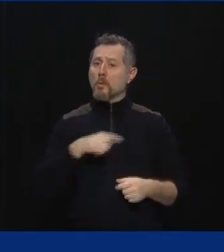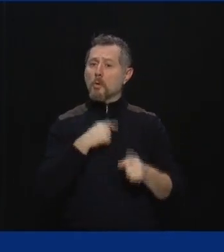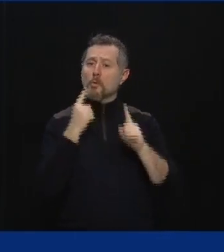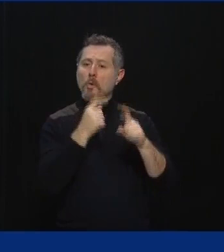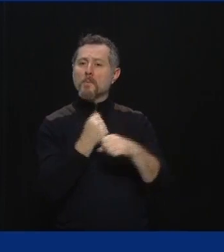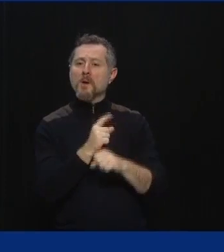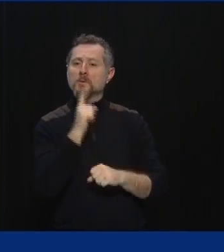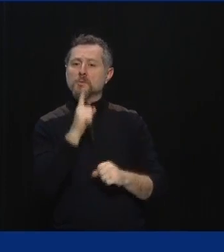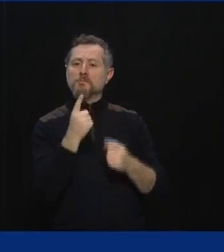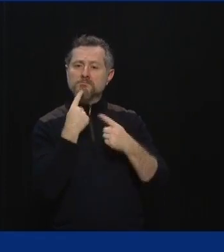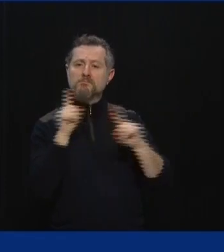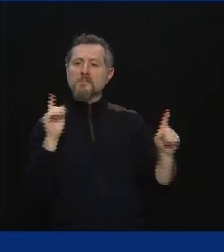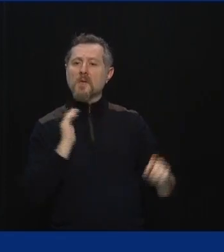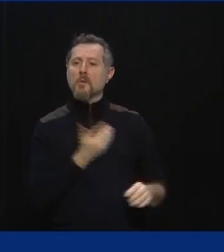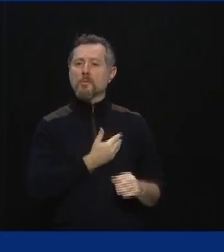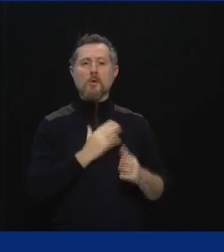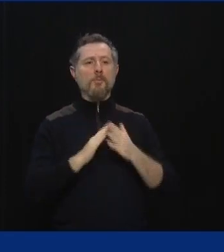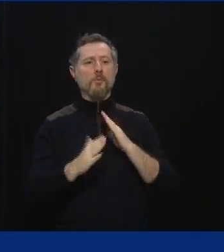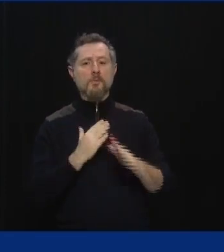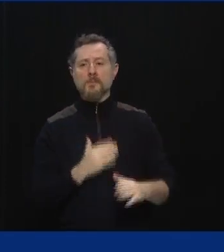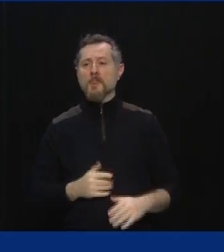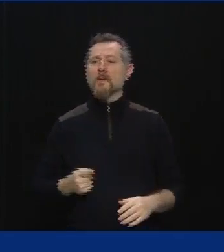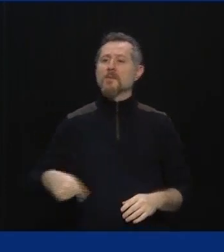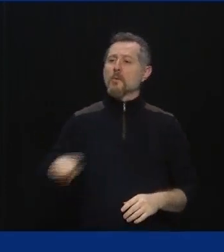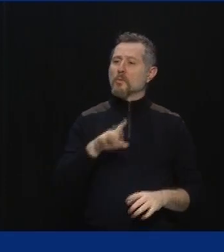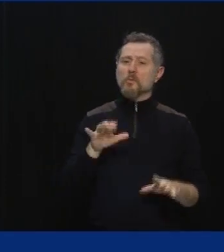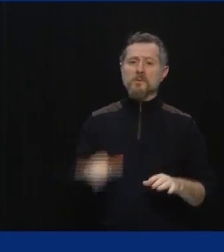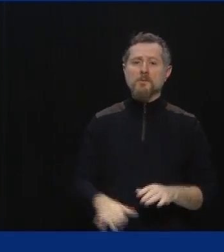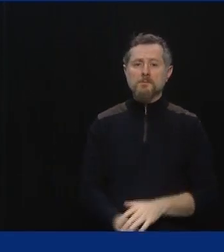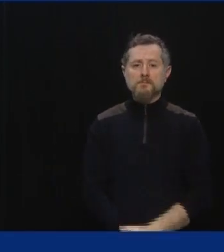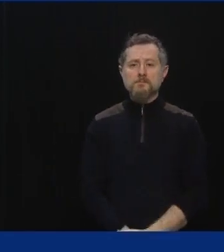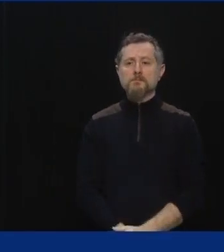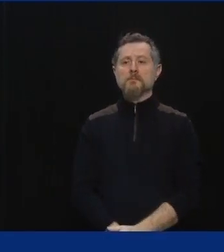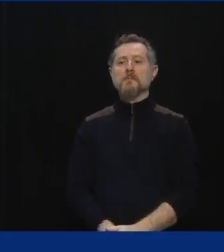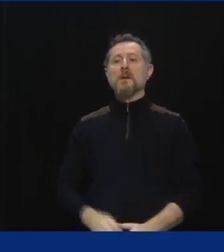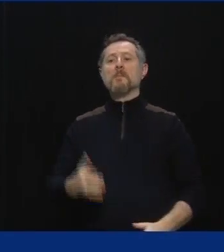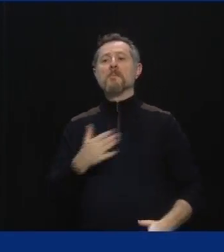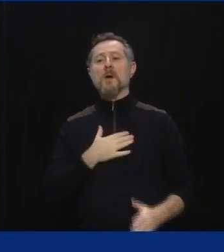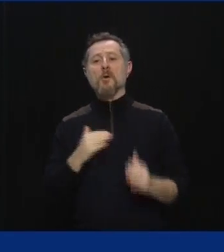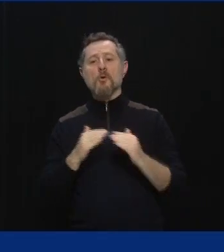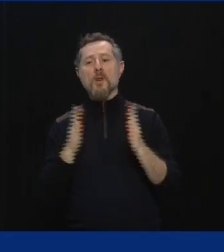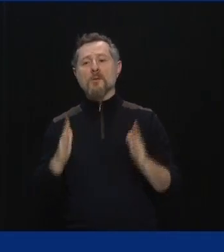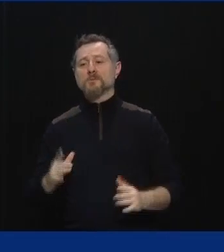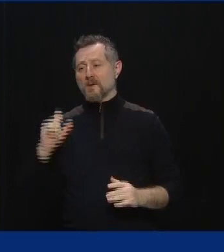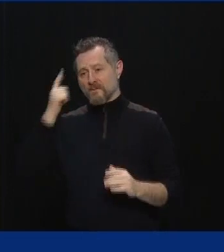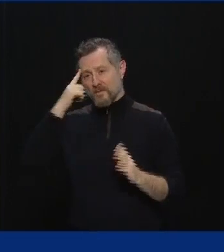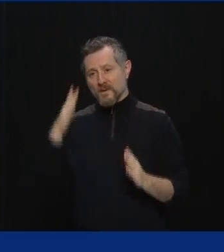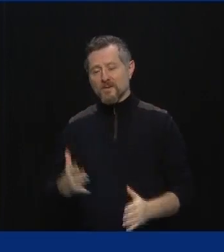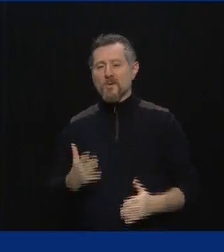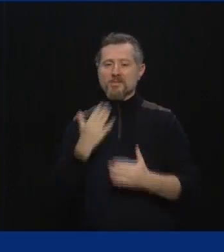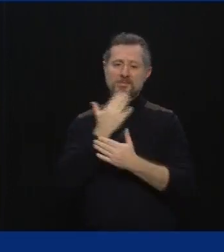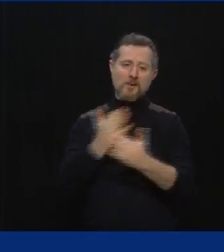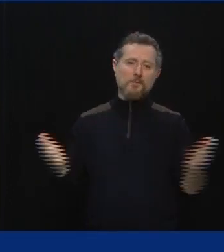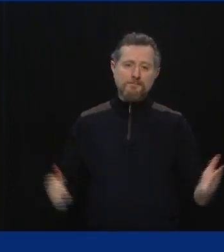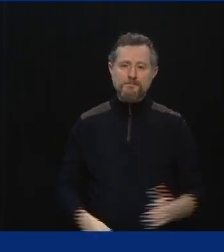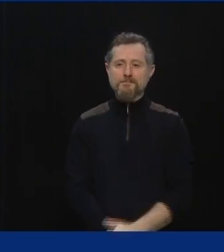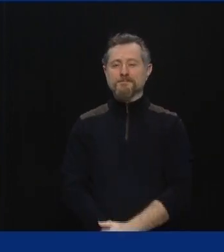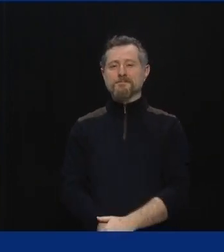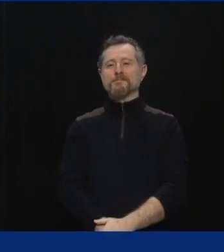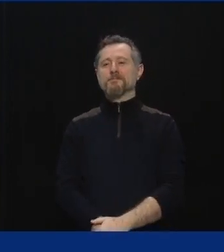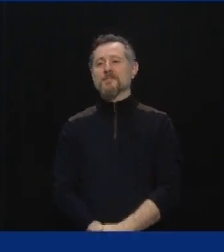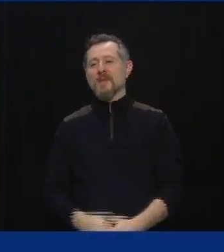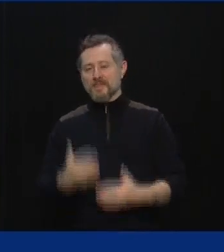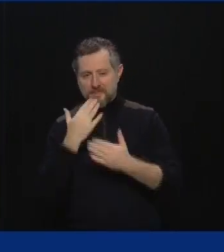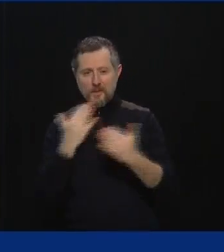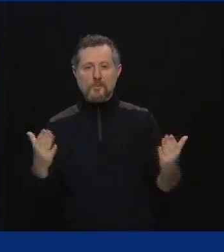community. And that's what they do. So I gotta say to my colleagues in government, thank you. Thank you for